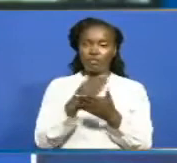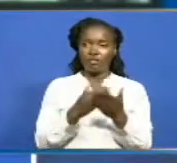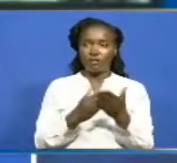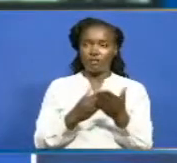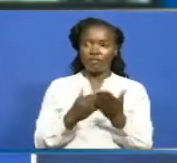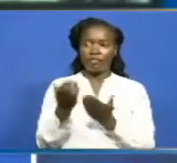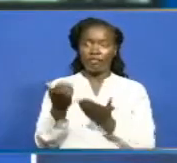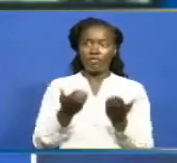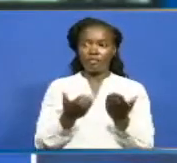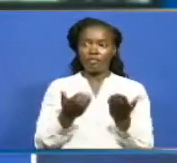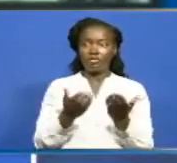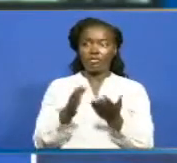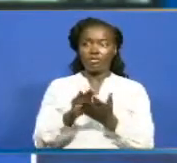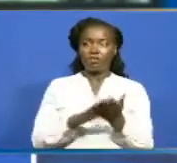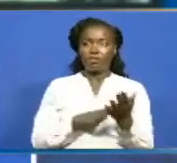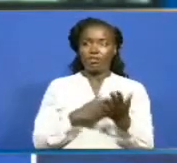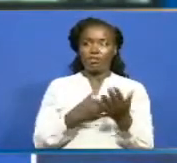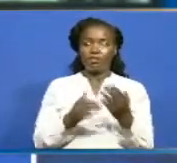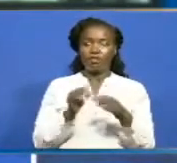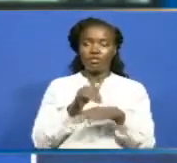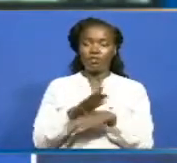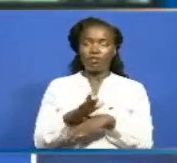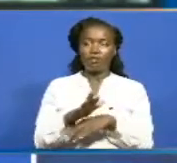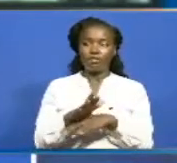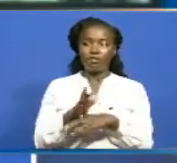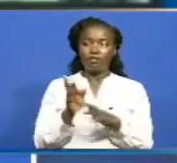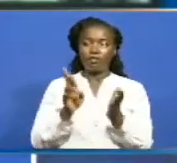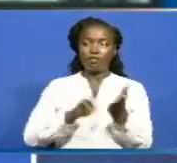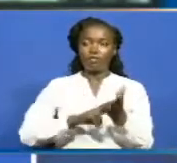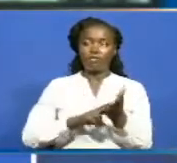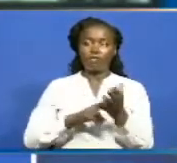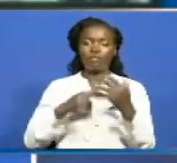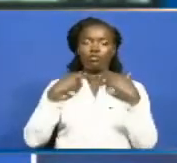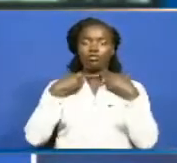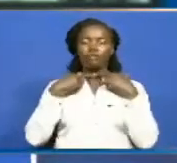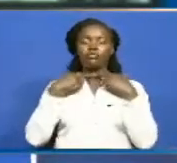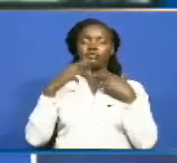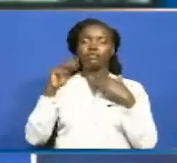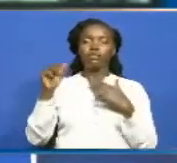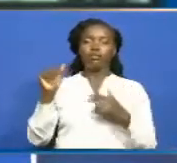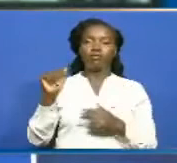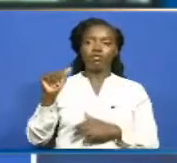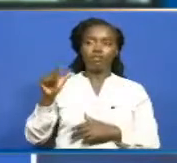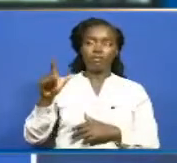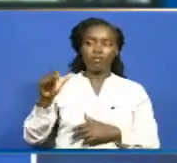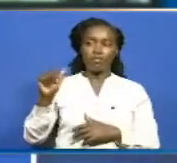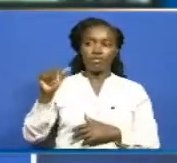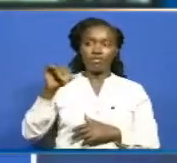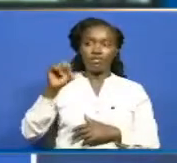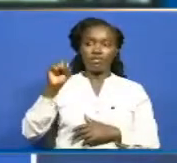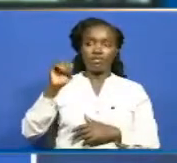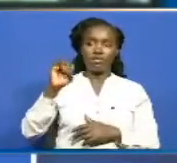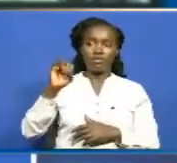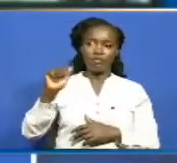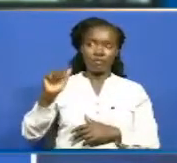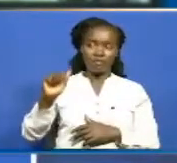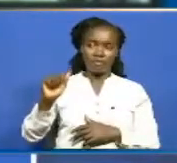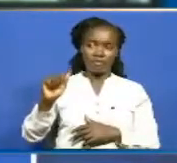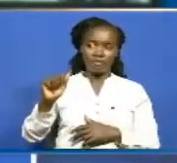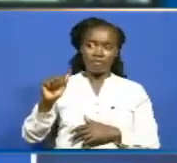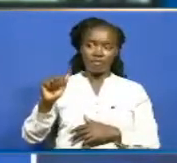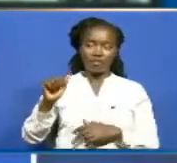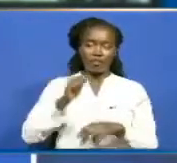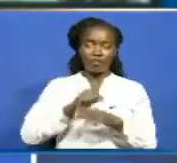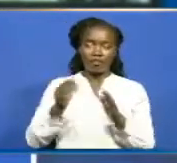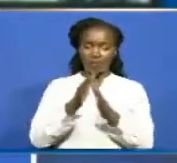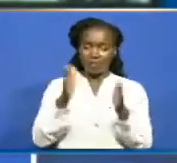trade. Larger net loss has been recorded due to lockdowns in Malaysia, closed borders and longer than expected timeframe